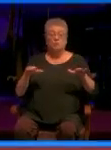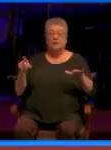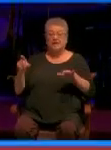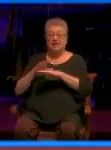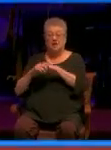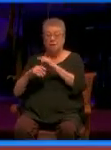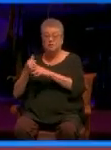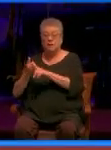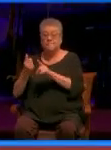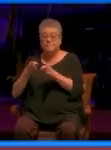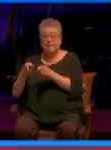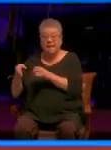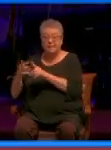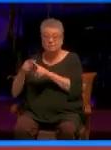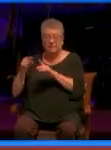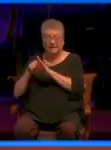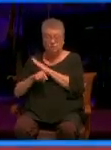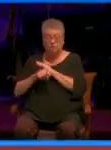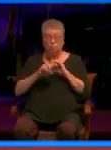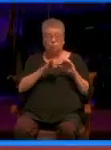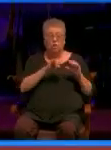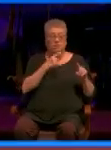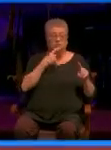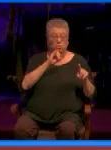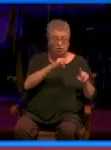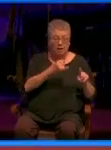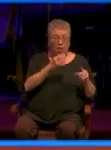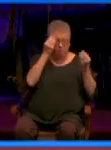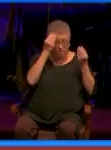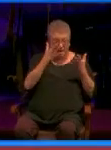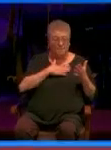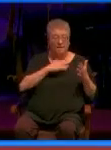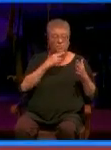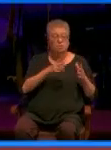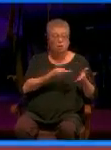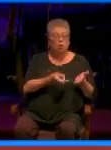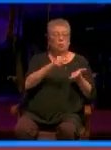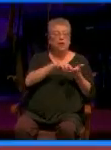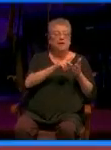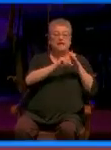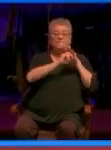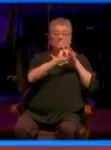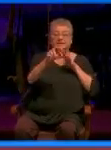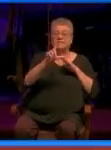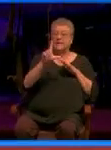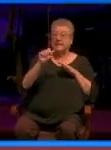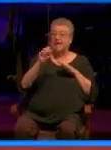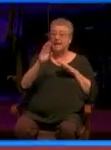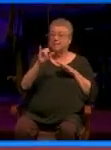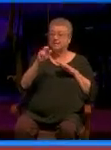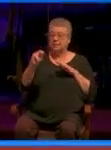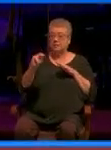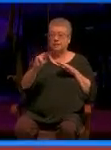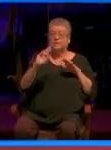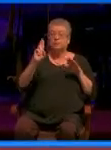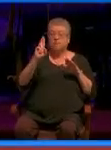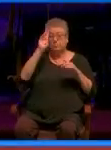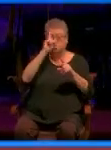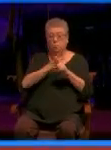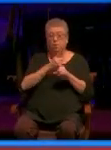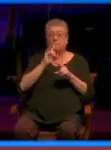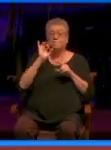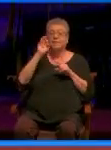himself by planning to kill you. Now, therefore, my son, obey my voice, arise and flee to Laban. Laban is Rebekah's brother back in the home